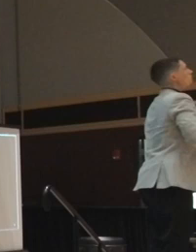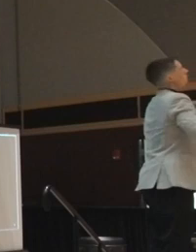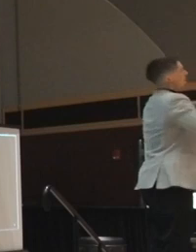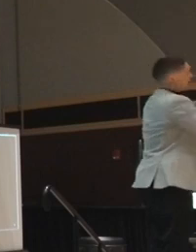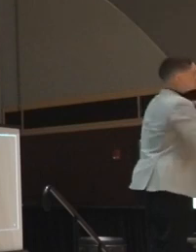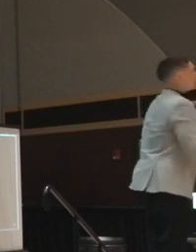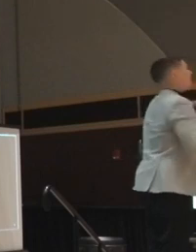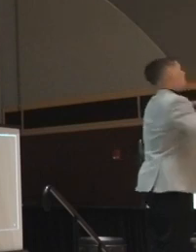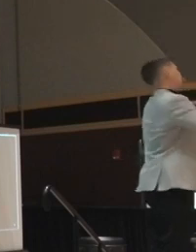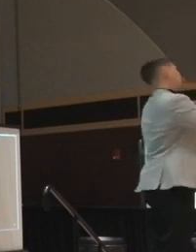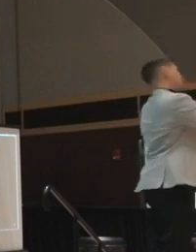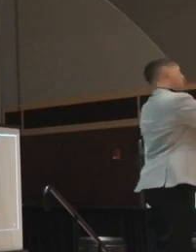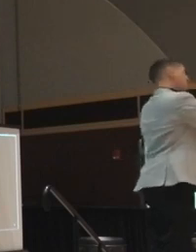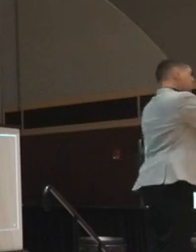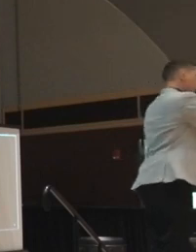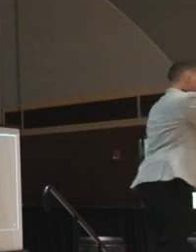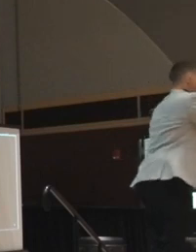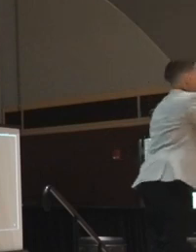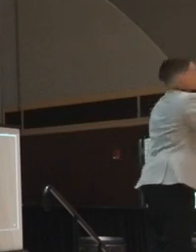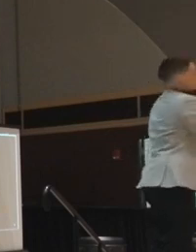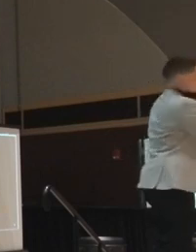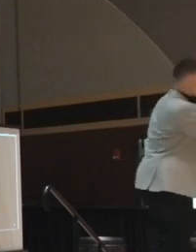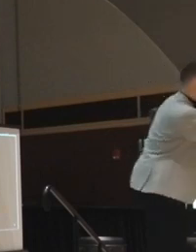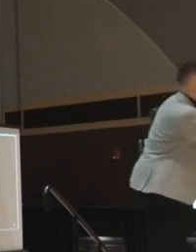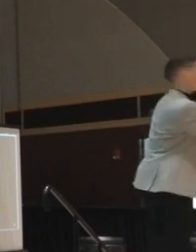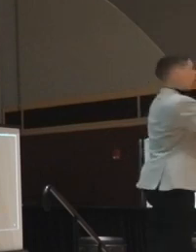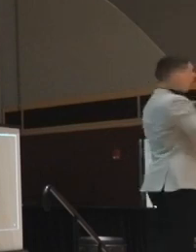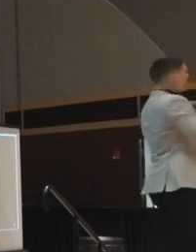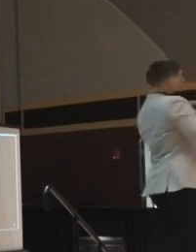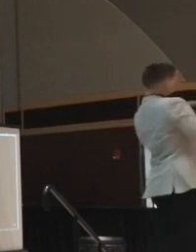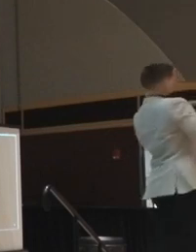boilers, trusses, refrigeration, this stuff we still do.